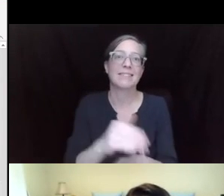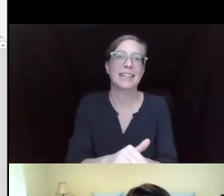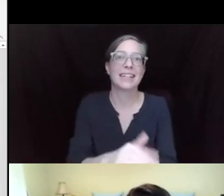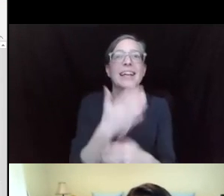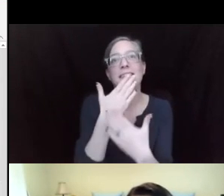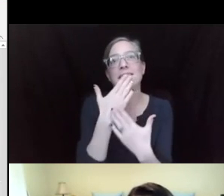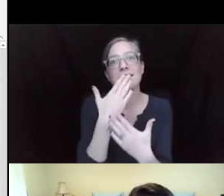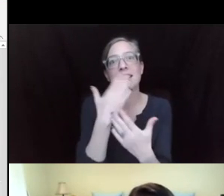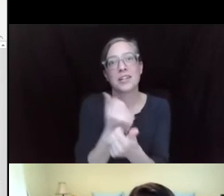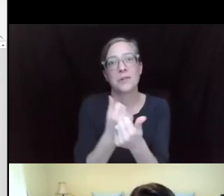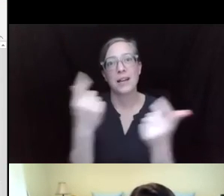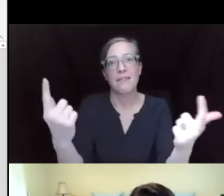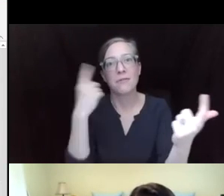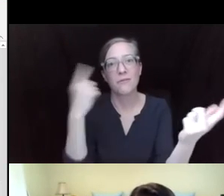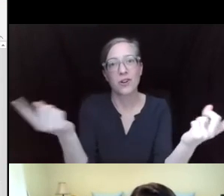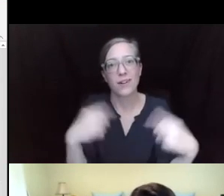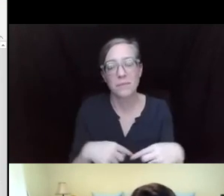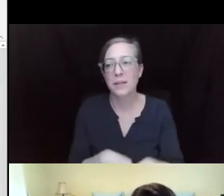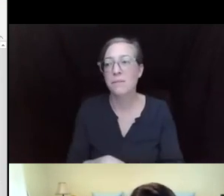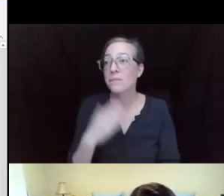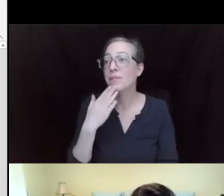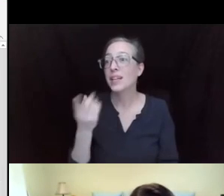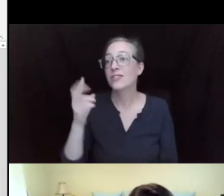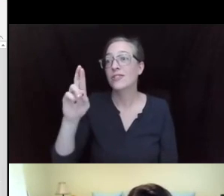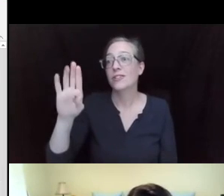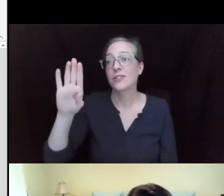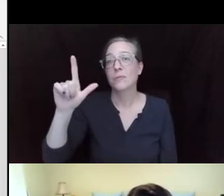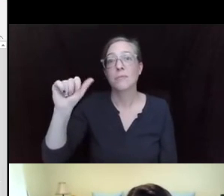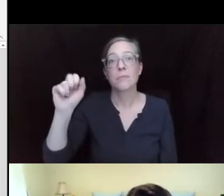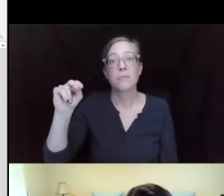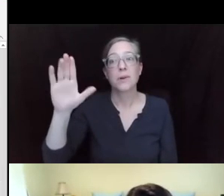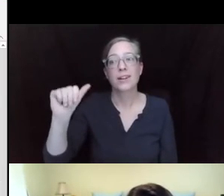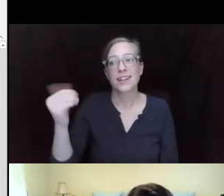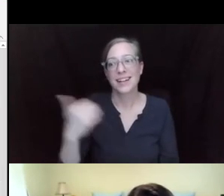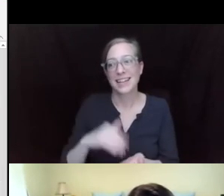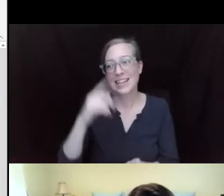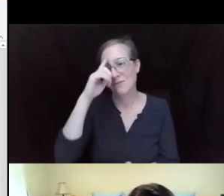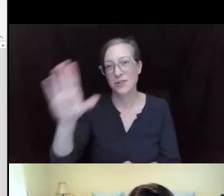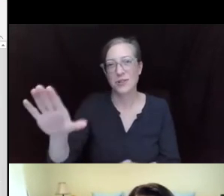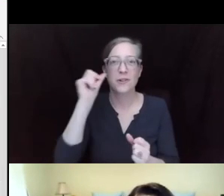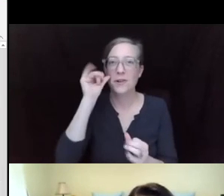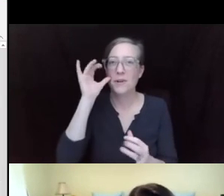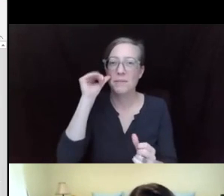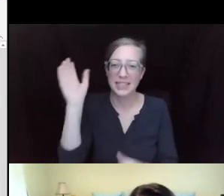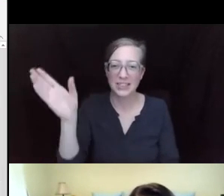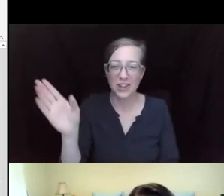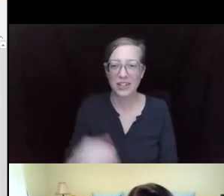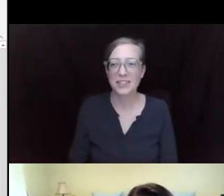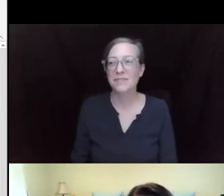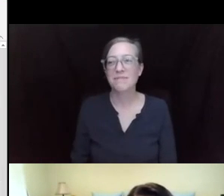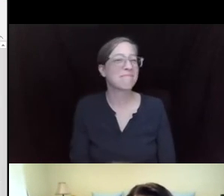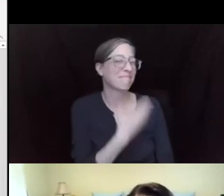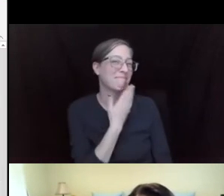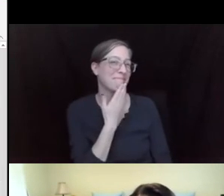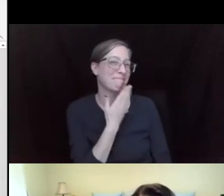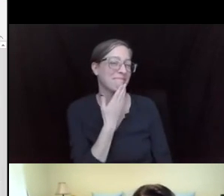for coming. Thank you, Dr. Blanca, again for your amazing talk. Thank you so much, James. Thank